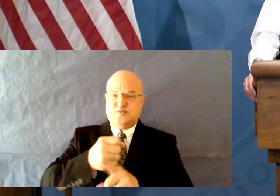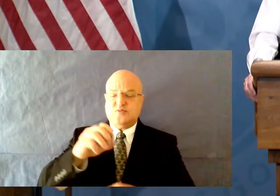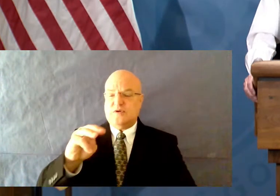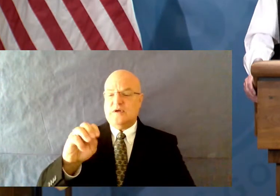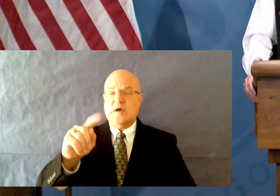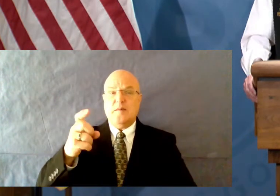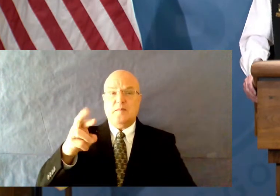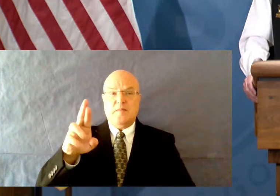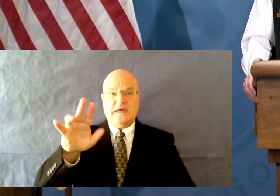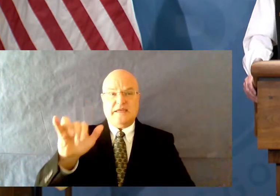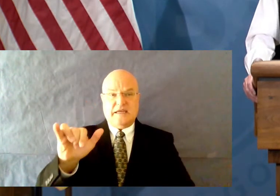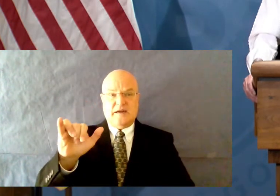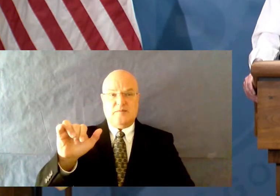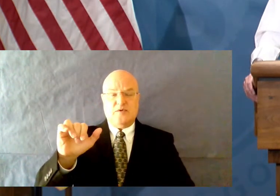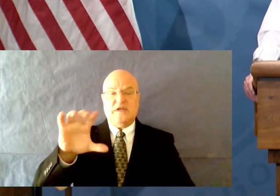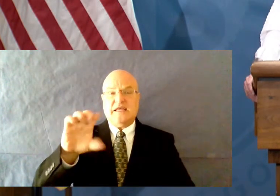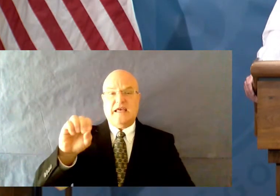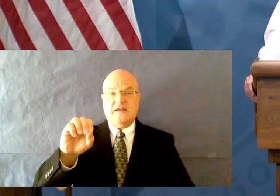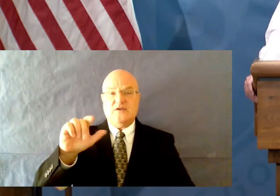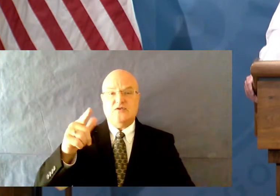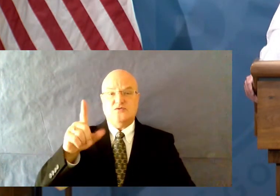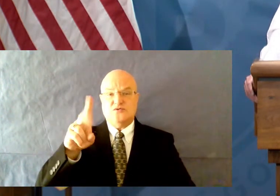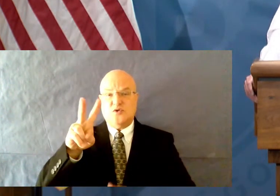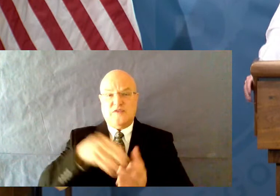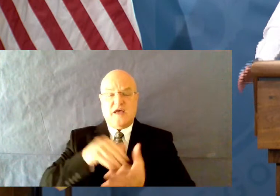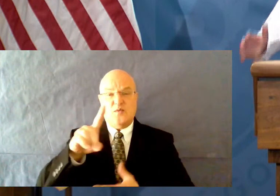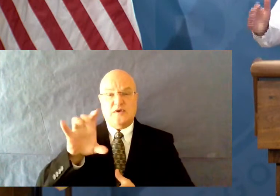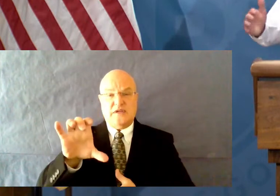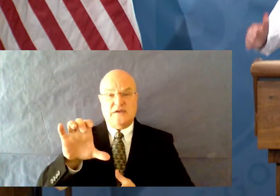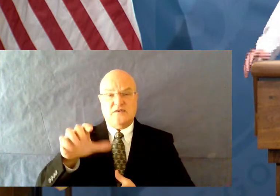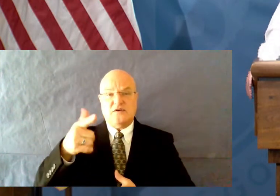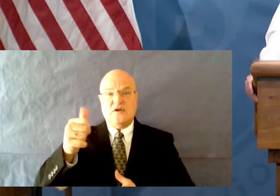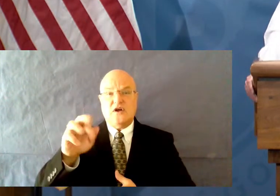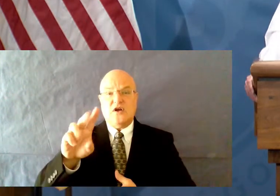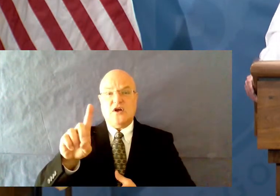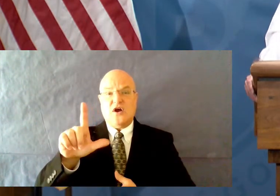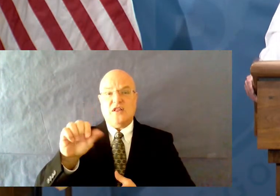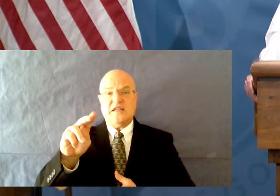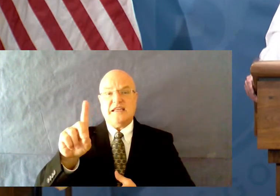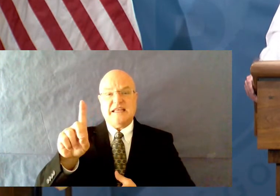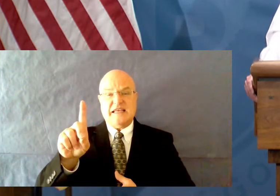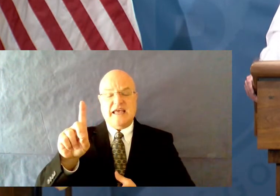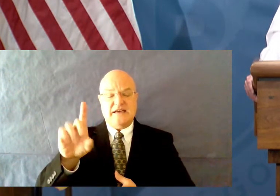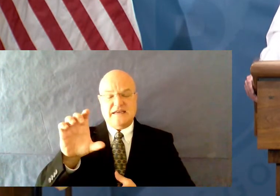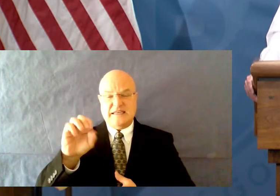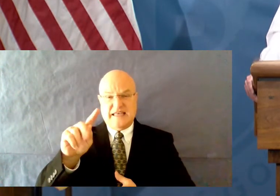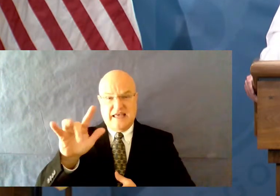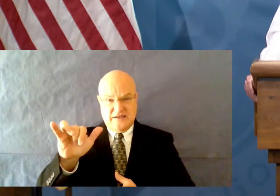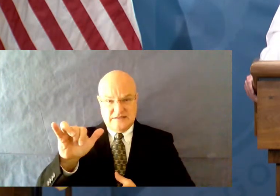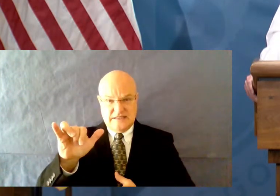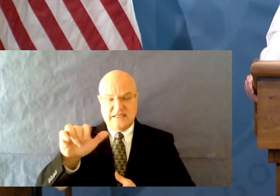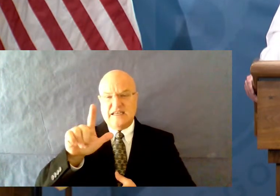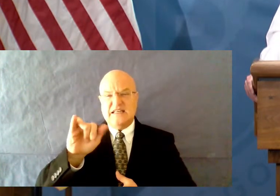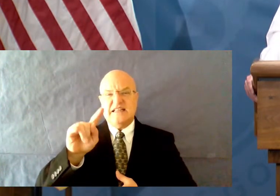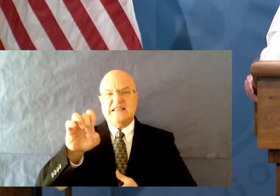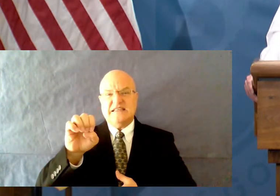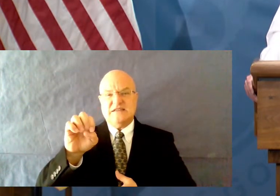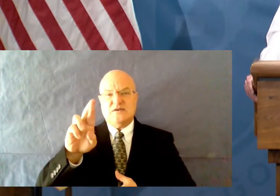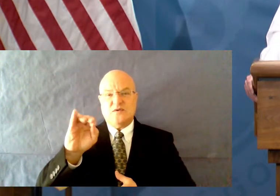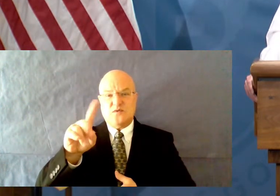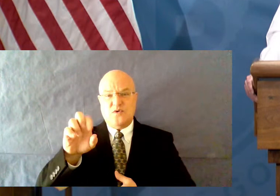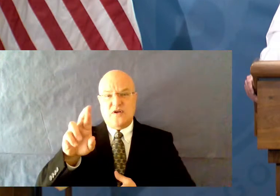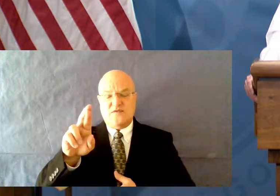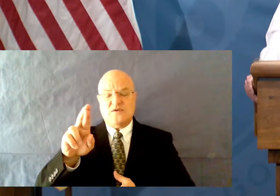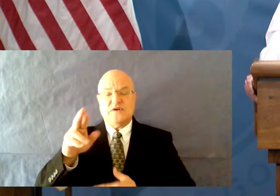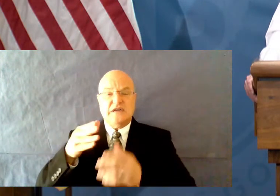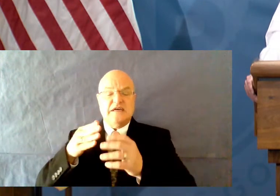with 2,100 customers out, Garland County, Little River, all sequentially leading into